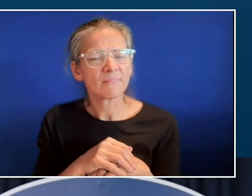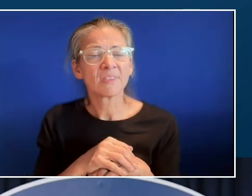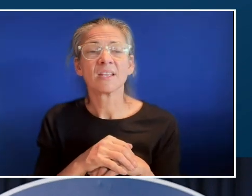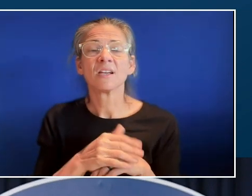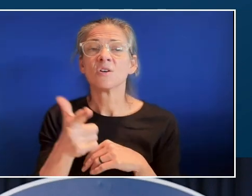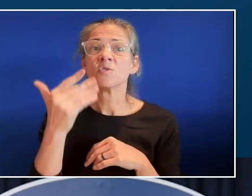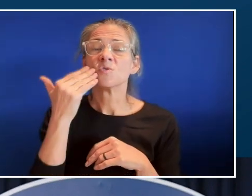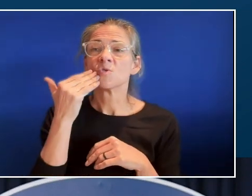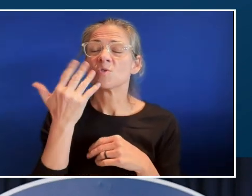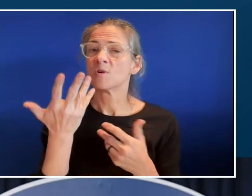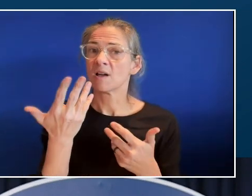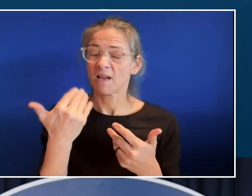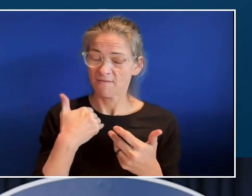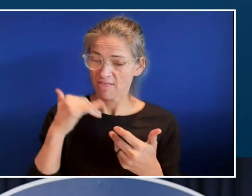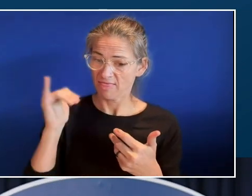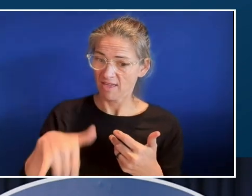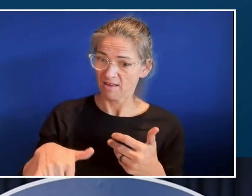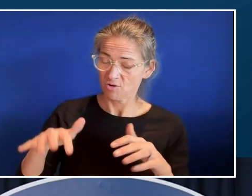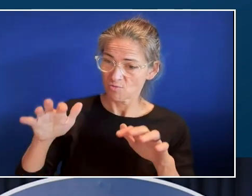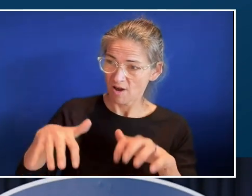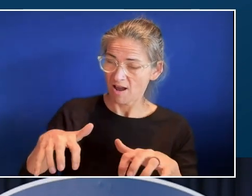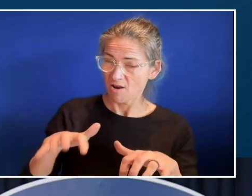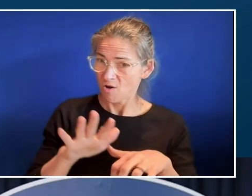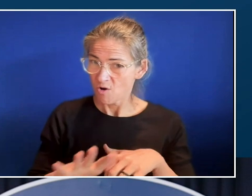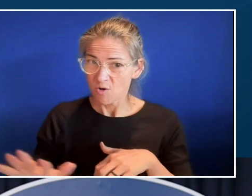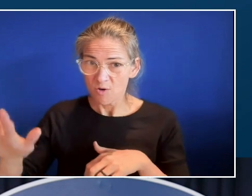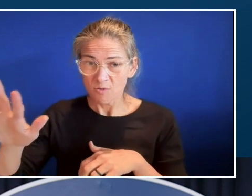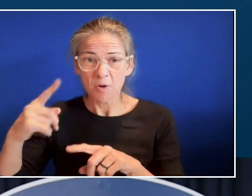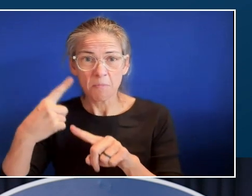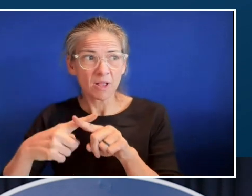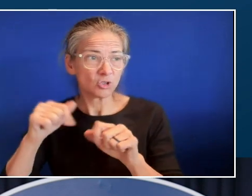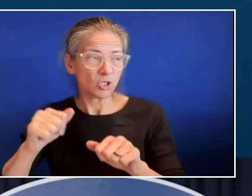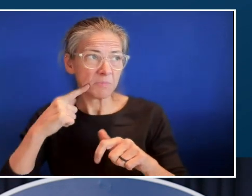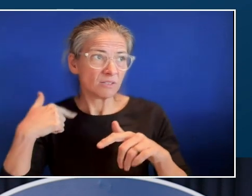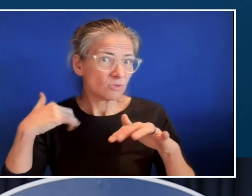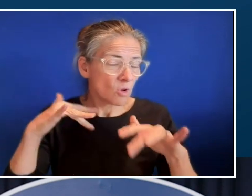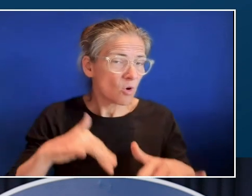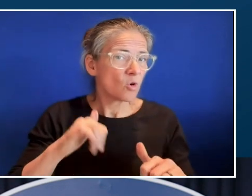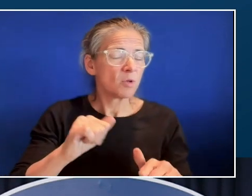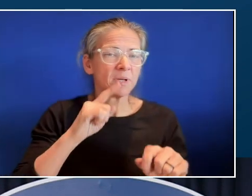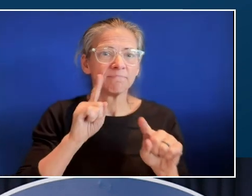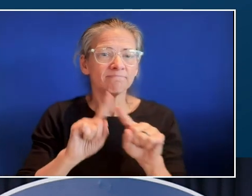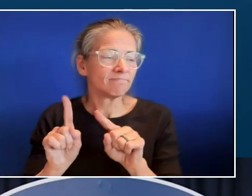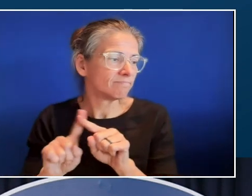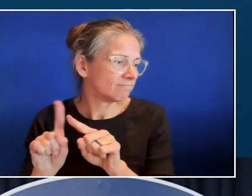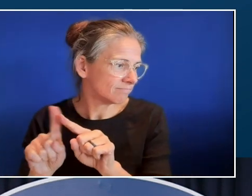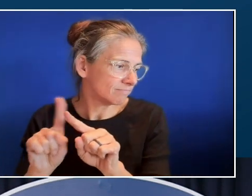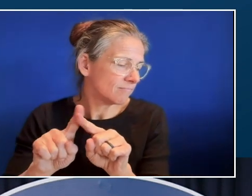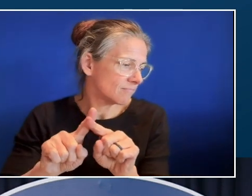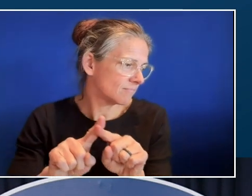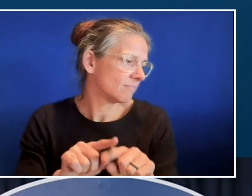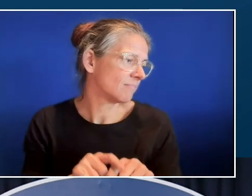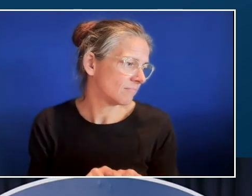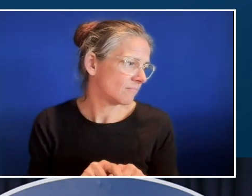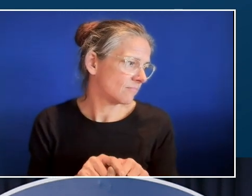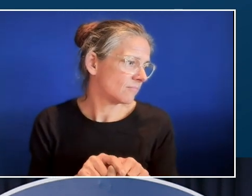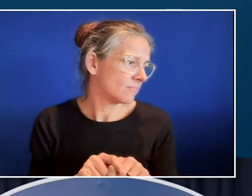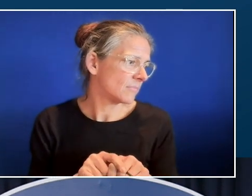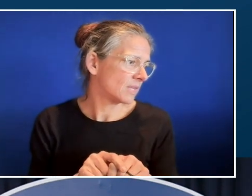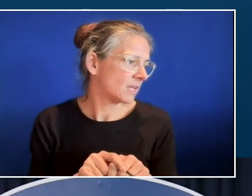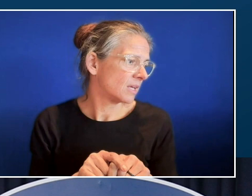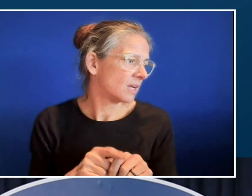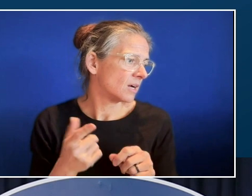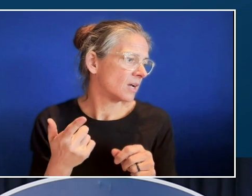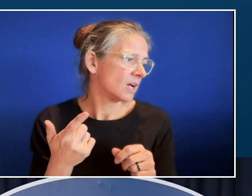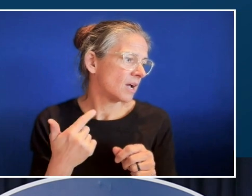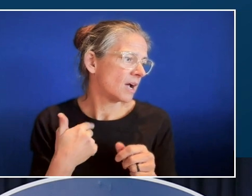the ground being really saturated and really wet, makes us concerned about streams and creeks flooding in